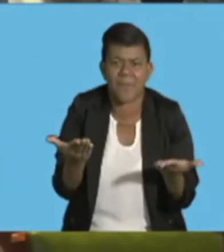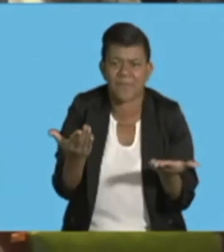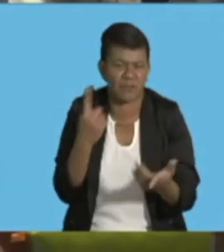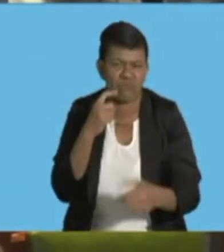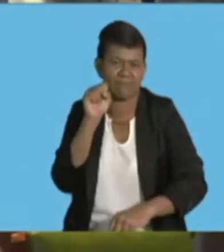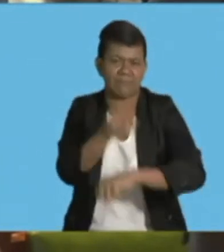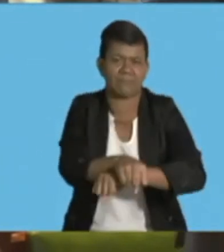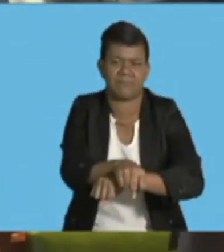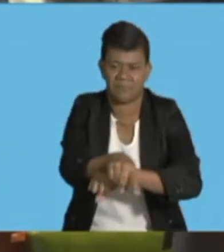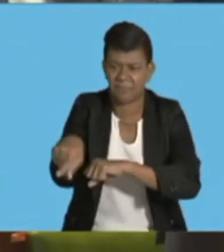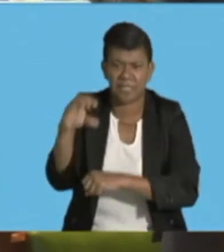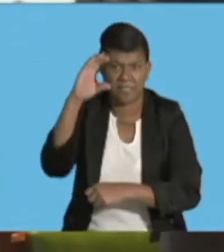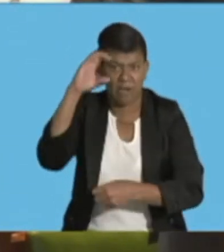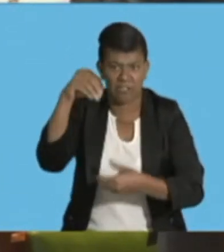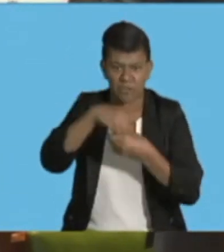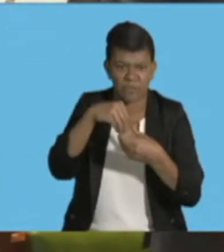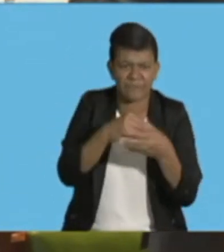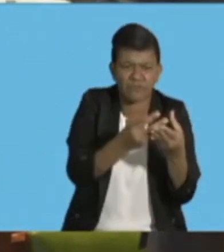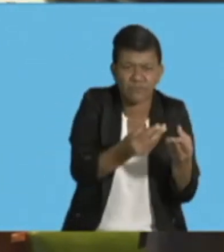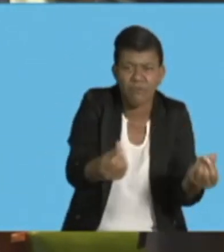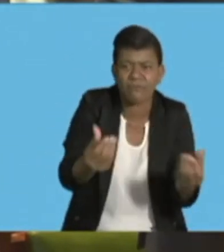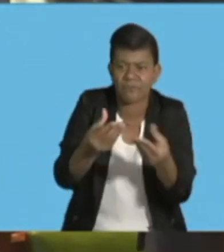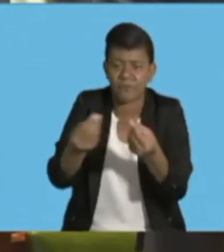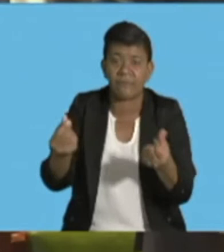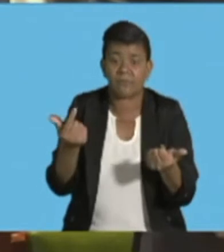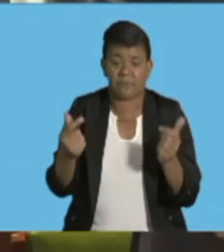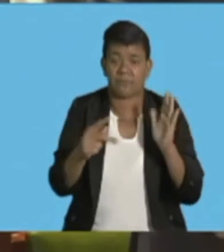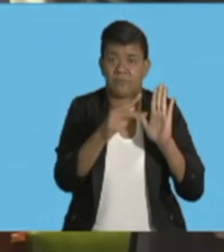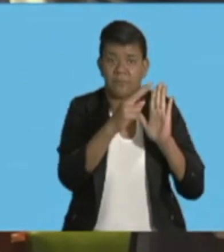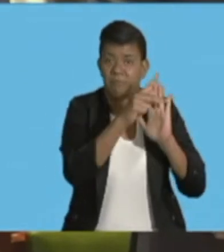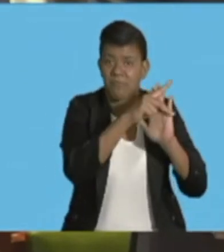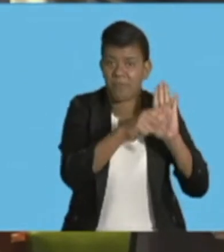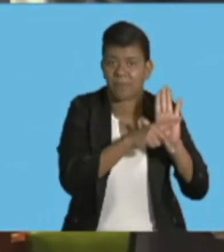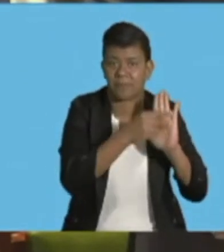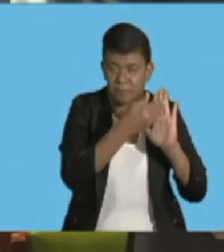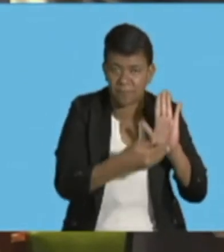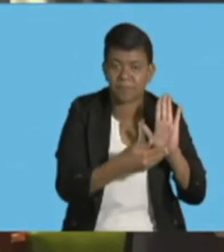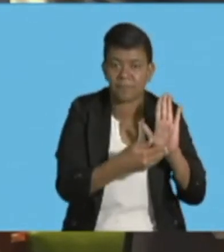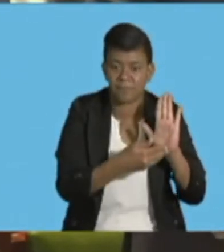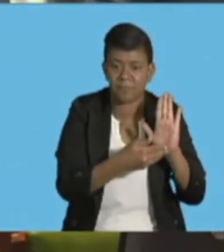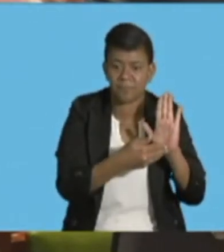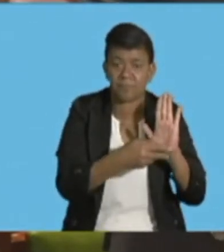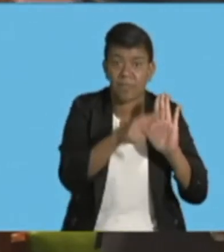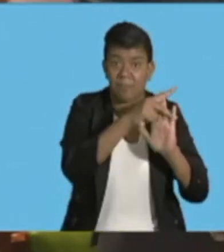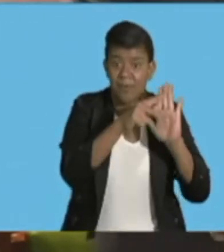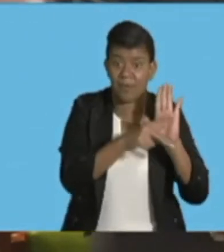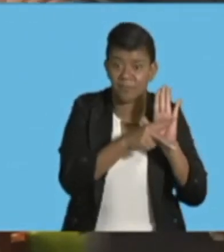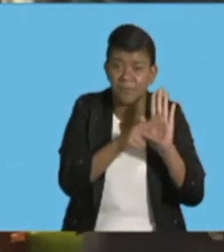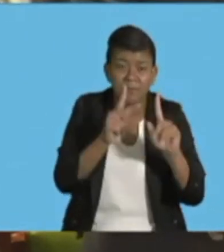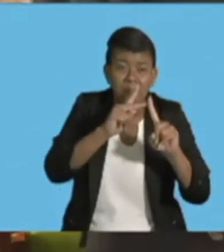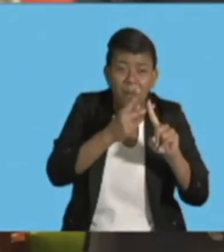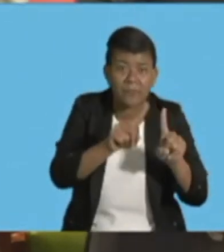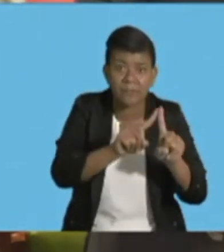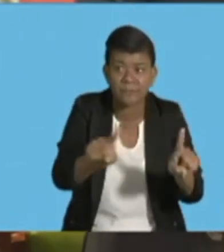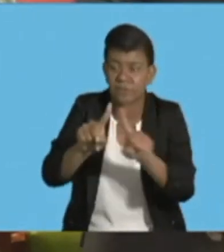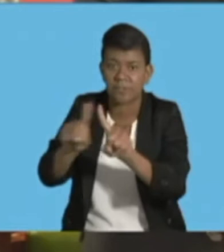through macroeconomic and fiscal policies. Mr. Speaker, sir, political decision makers must quickly realize that development